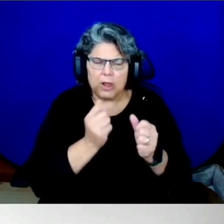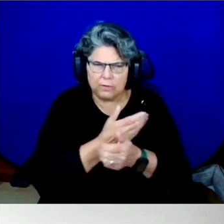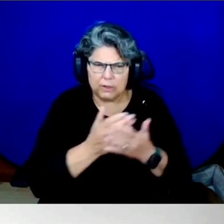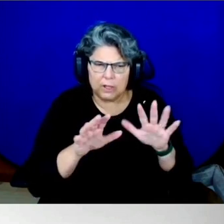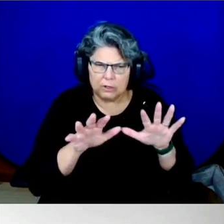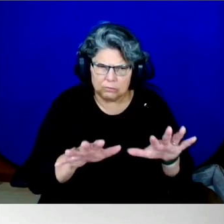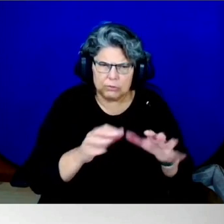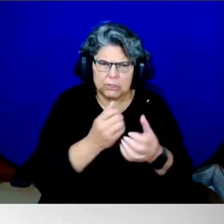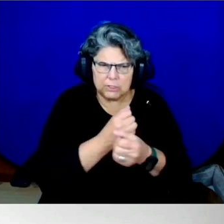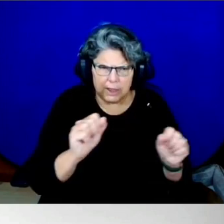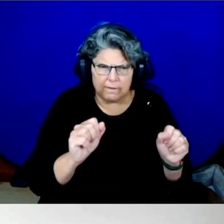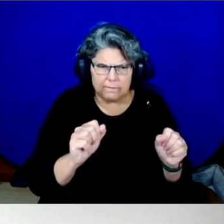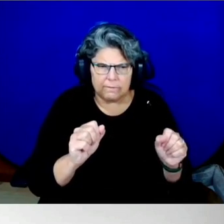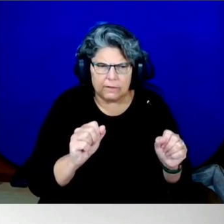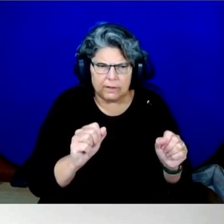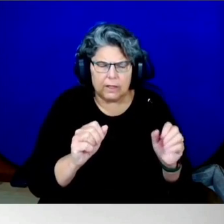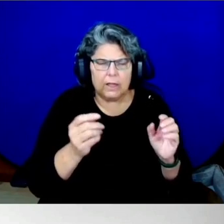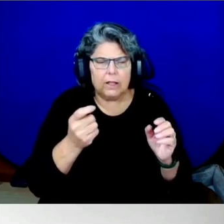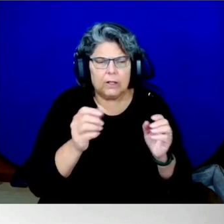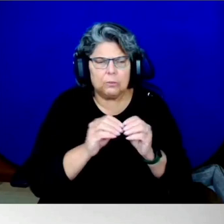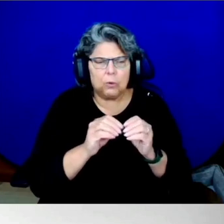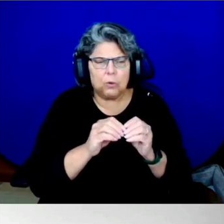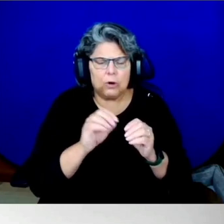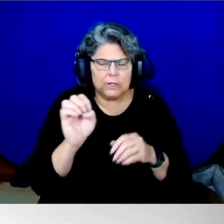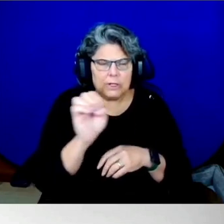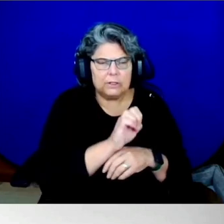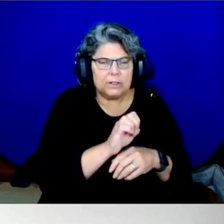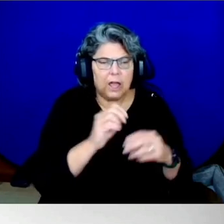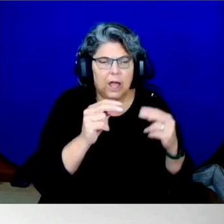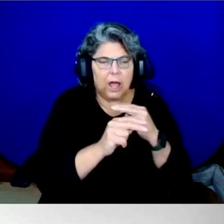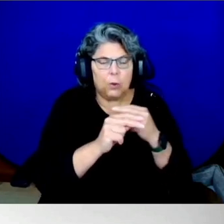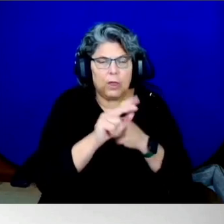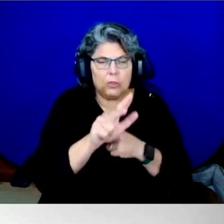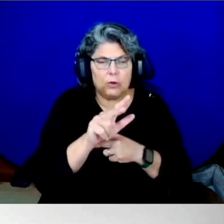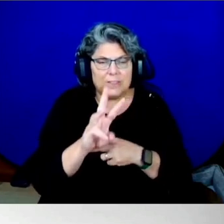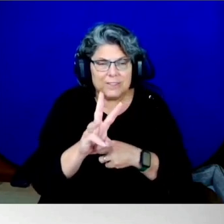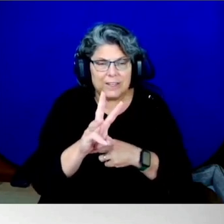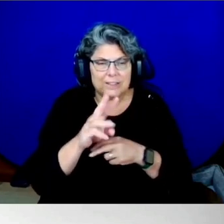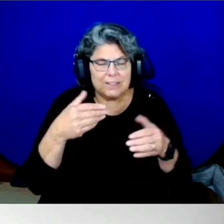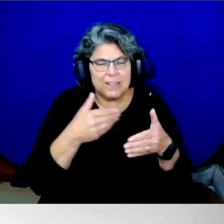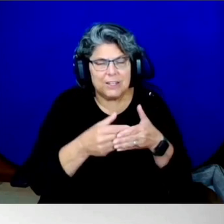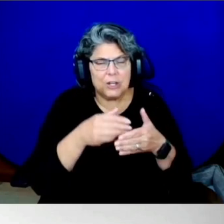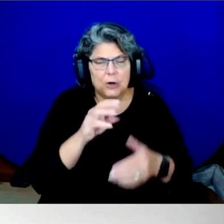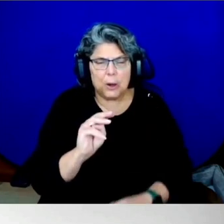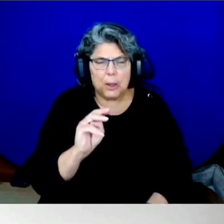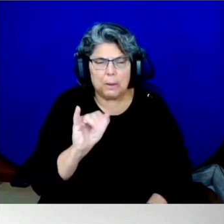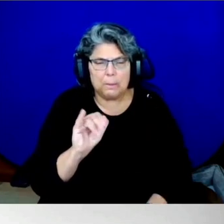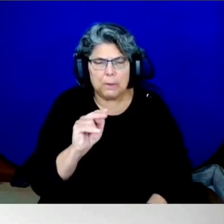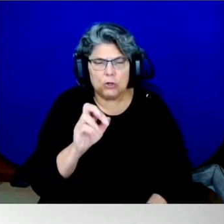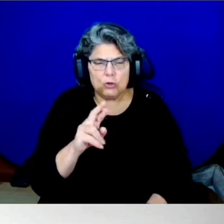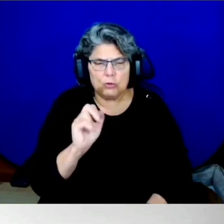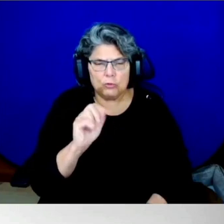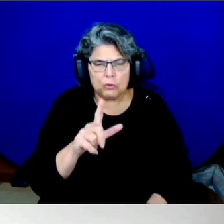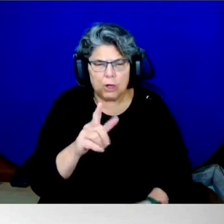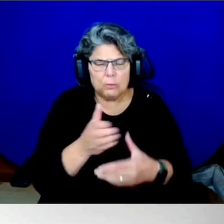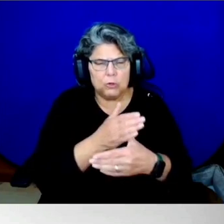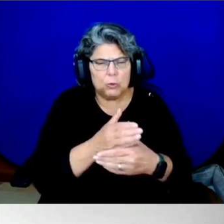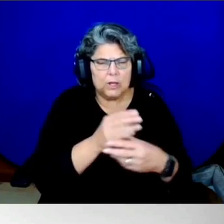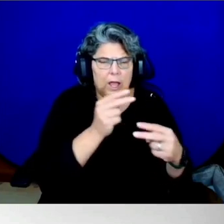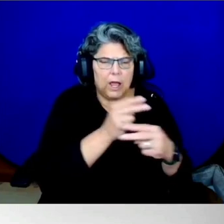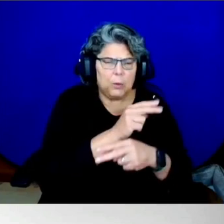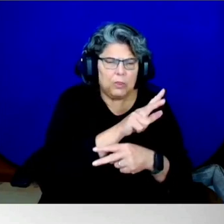here a little bit further out, Highway 36, much closer to the Mineral, and then down towards the area between Highway 36 and Highway